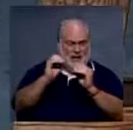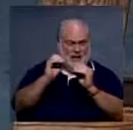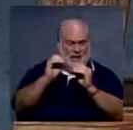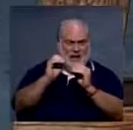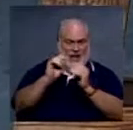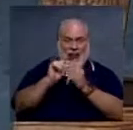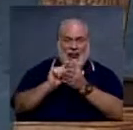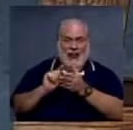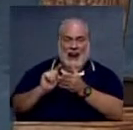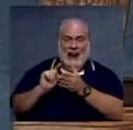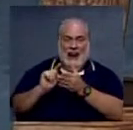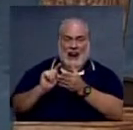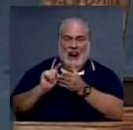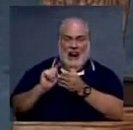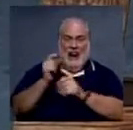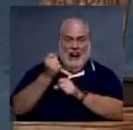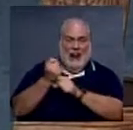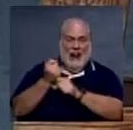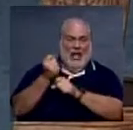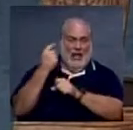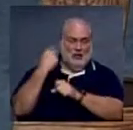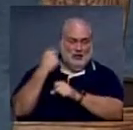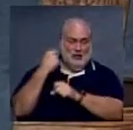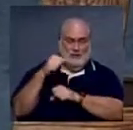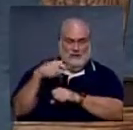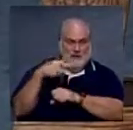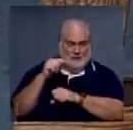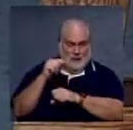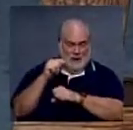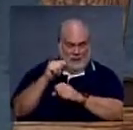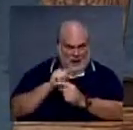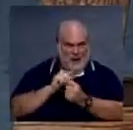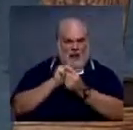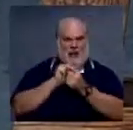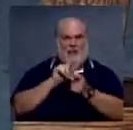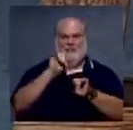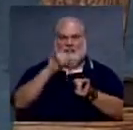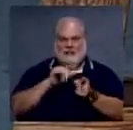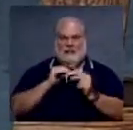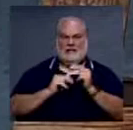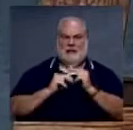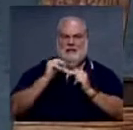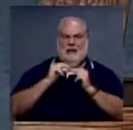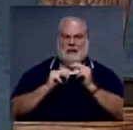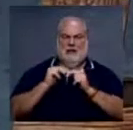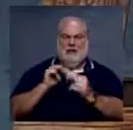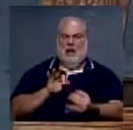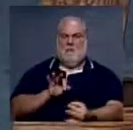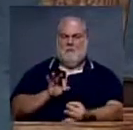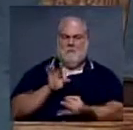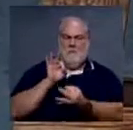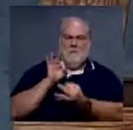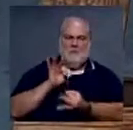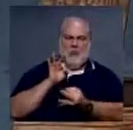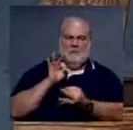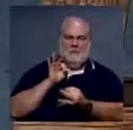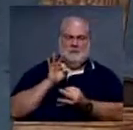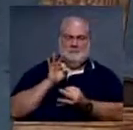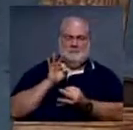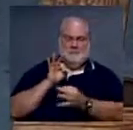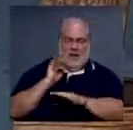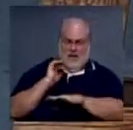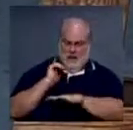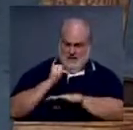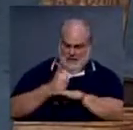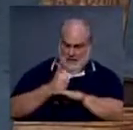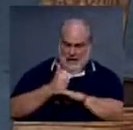last September at the Repsamen Park address. And it's absolutely perfect for our facility. The way it's set up, it's